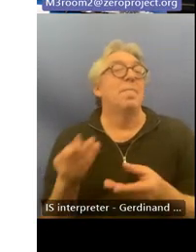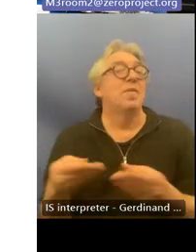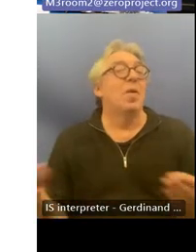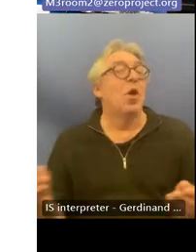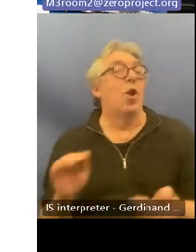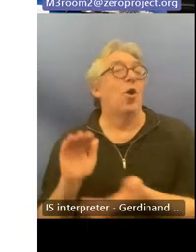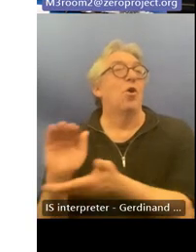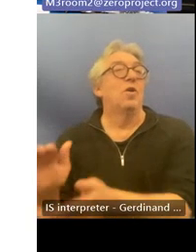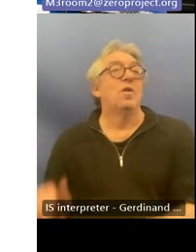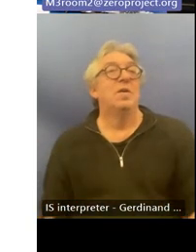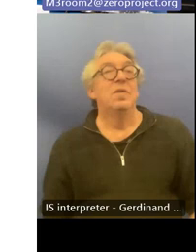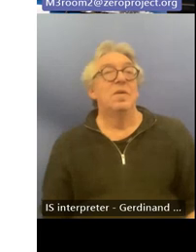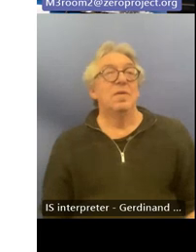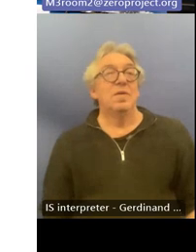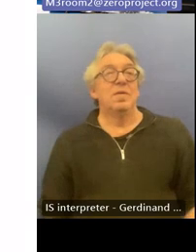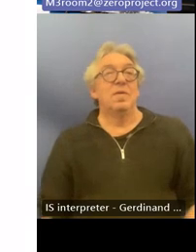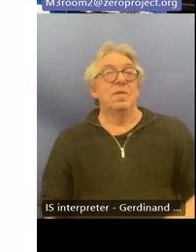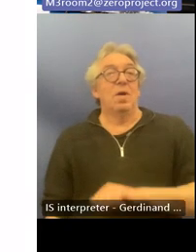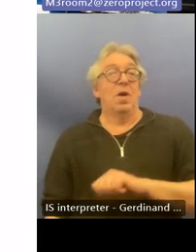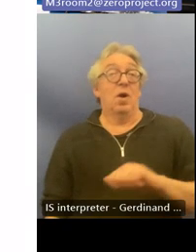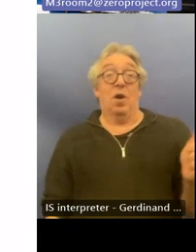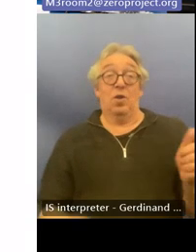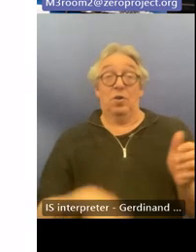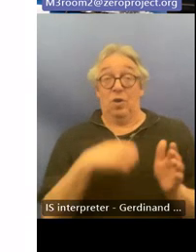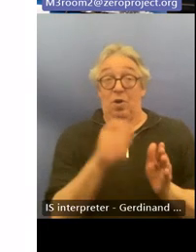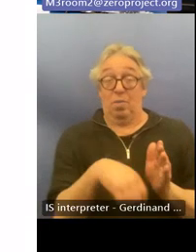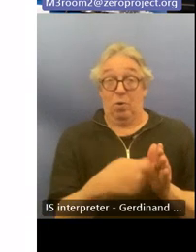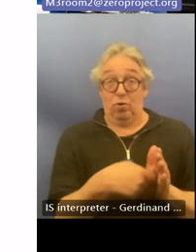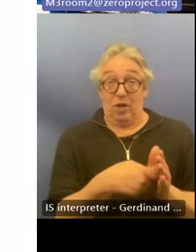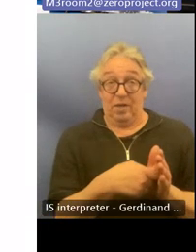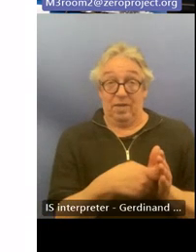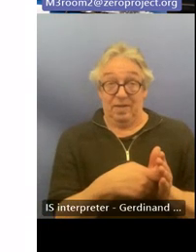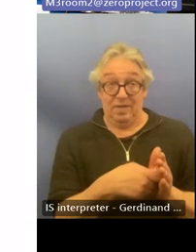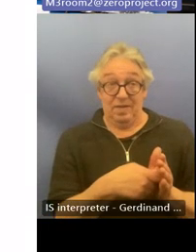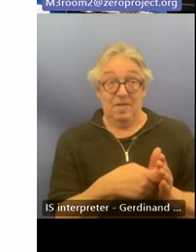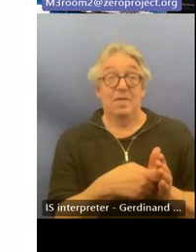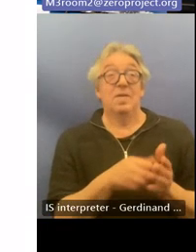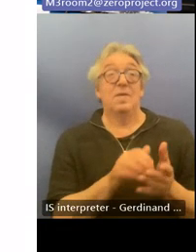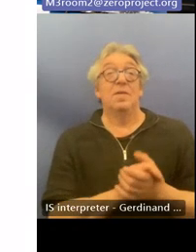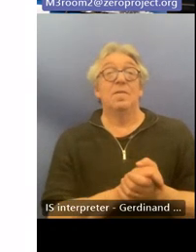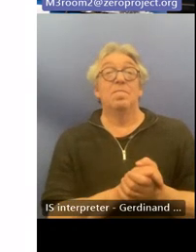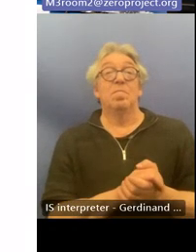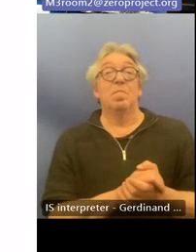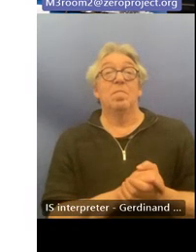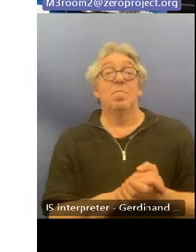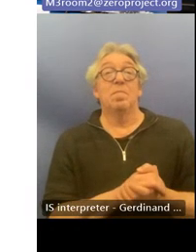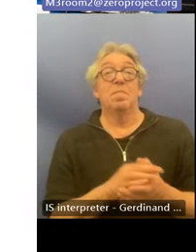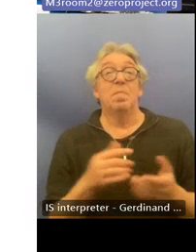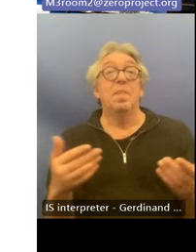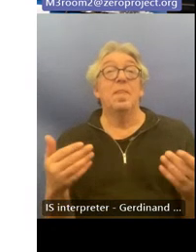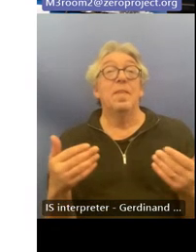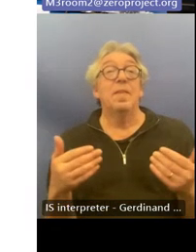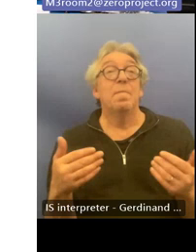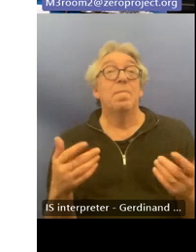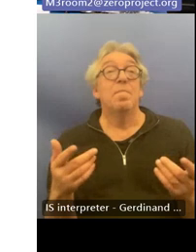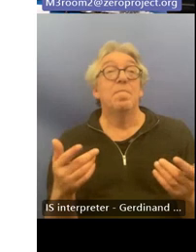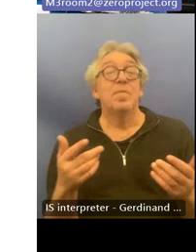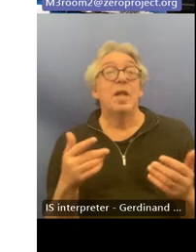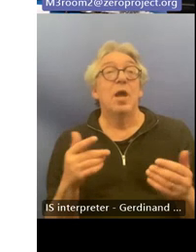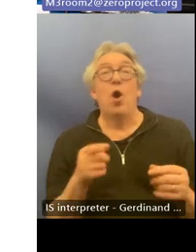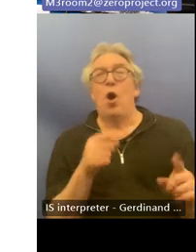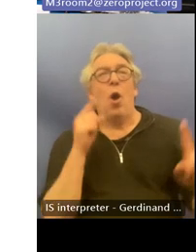is other projects that link to how we mainstream our activity. We form a self-help group of persons with disability. The main purpose